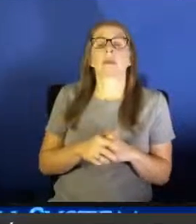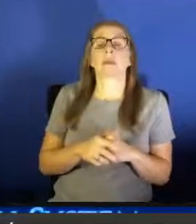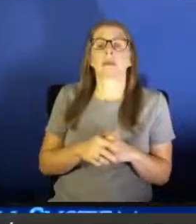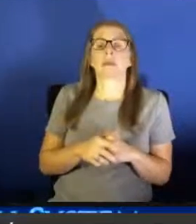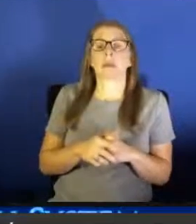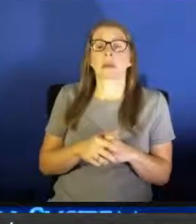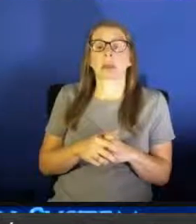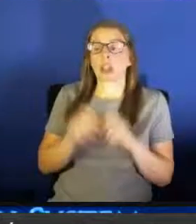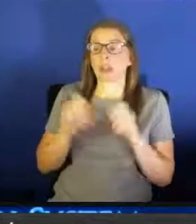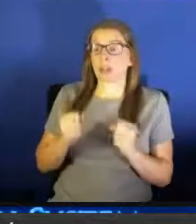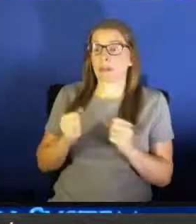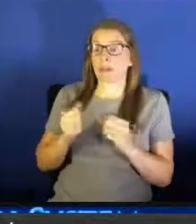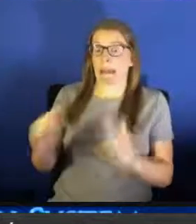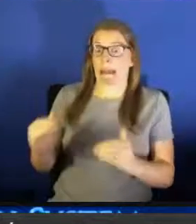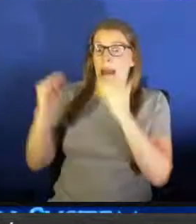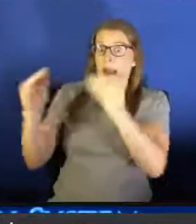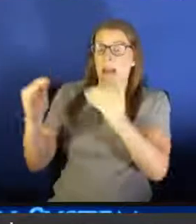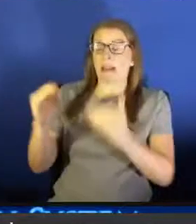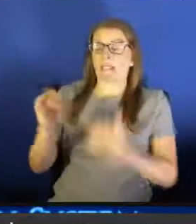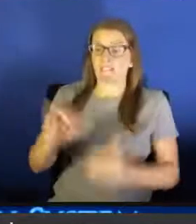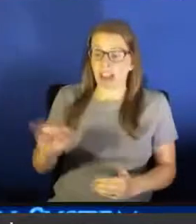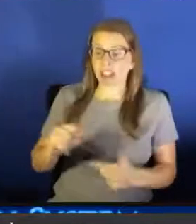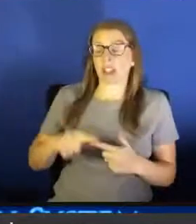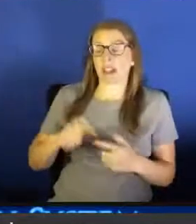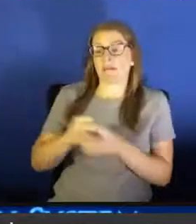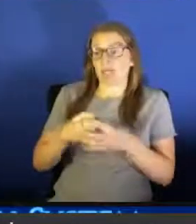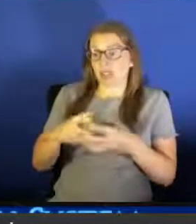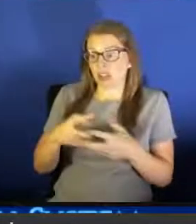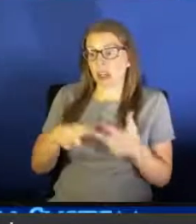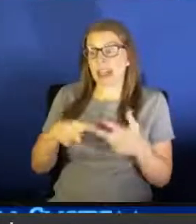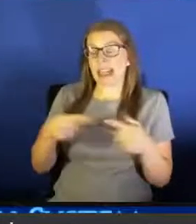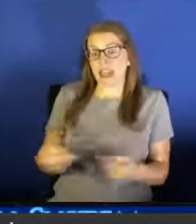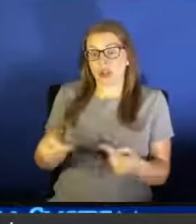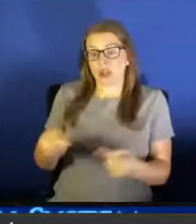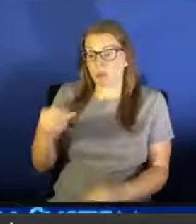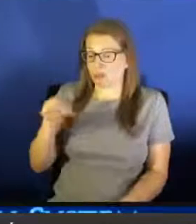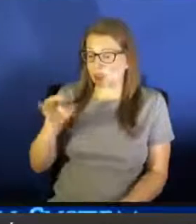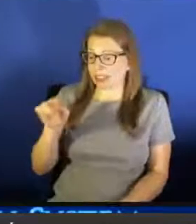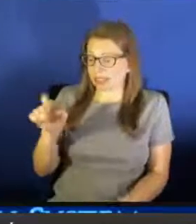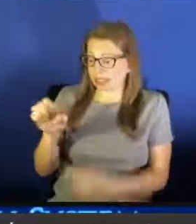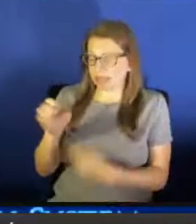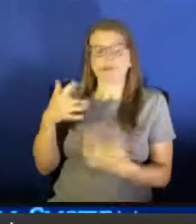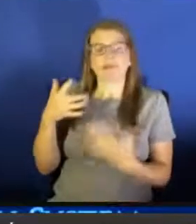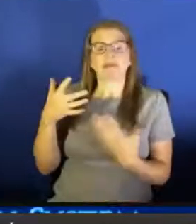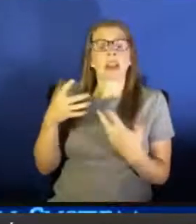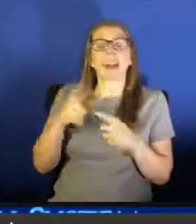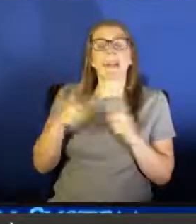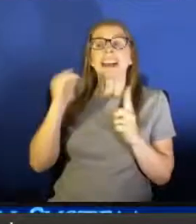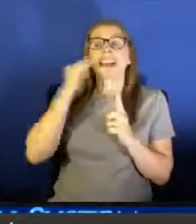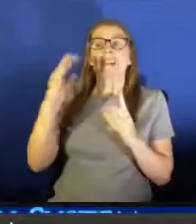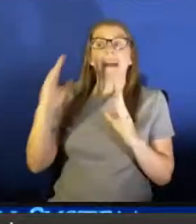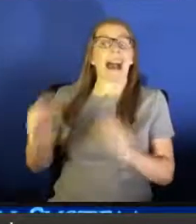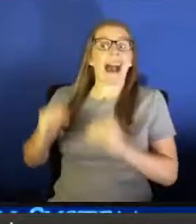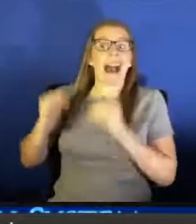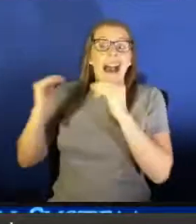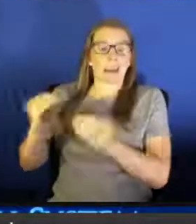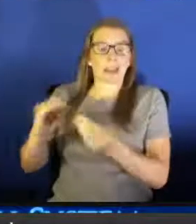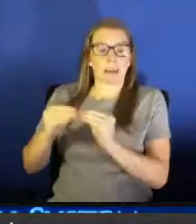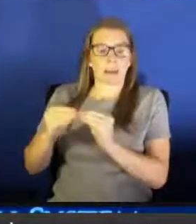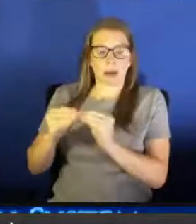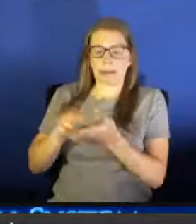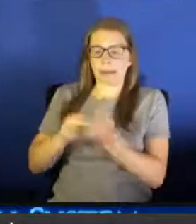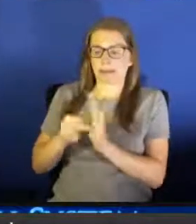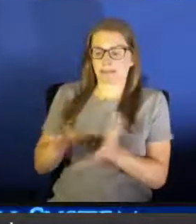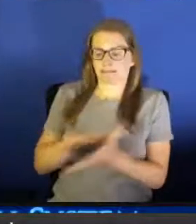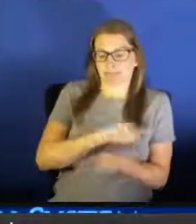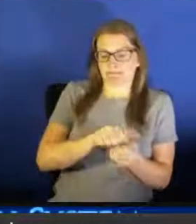include infection, inflammation, injuries to the prostate. But under normal circumstances, if it's high, it indicates that there is damage to the prostate